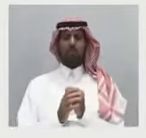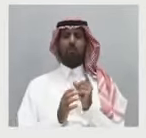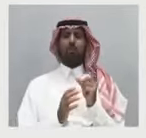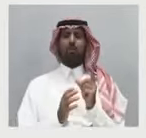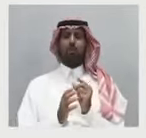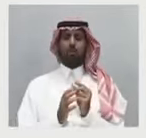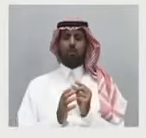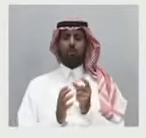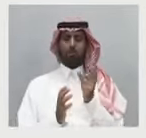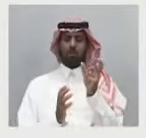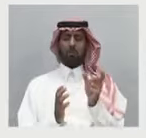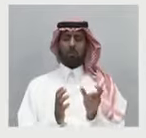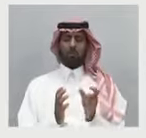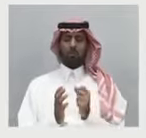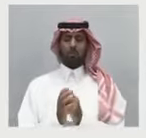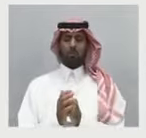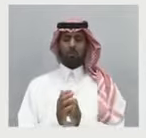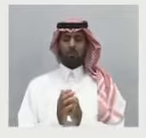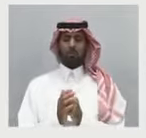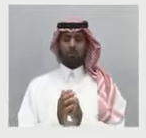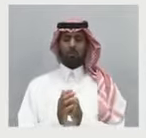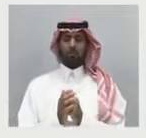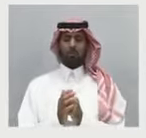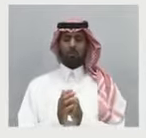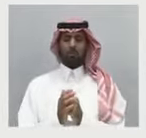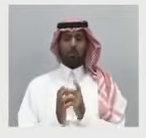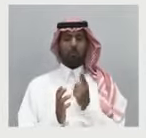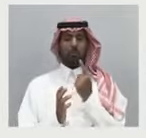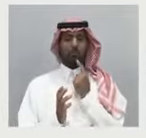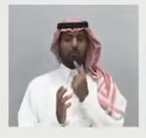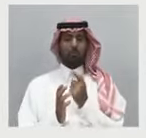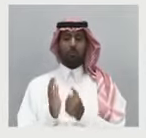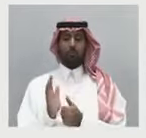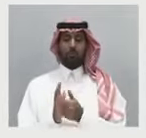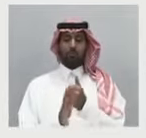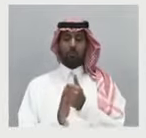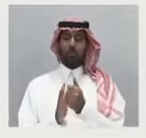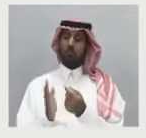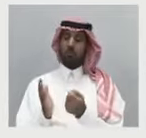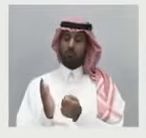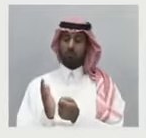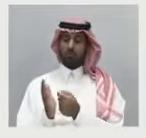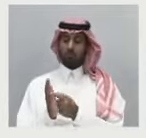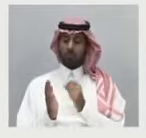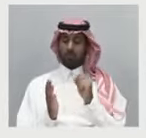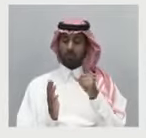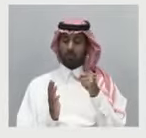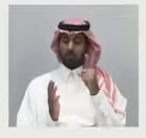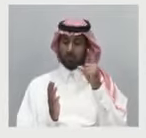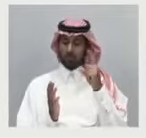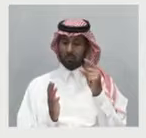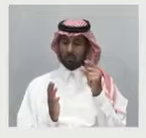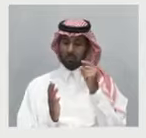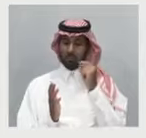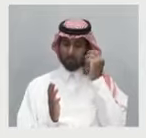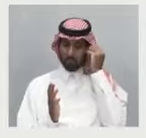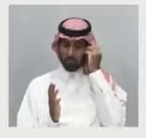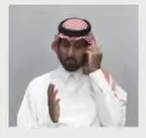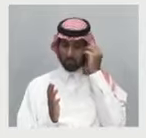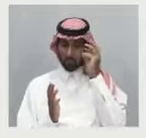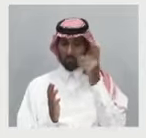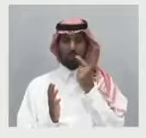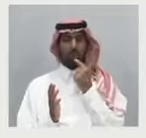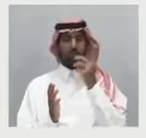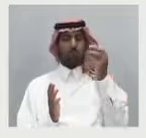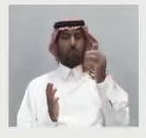the small words. Then you would be able to write a cover letter. They will give you information, and